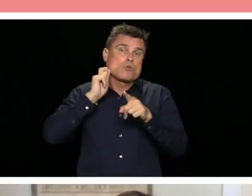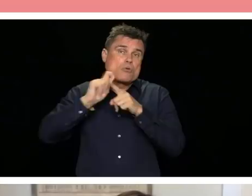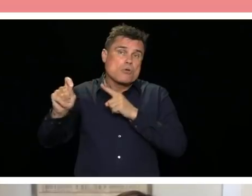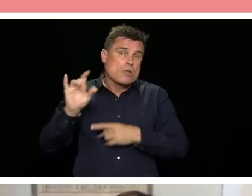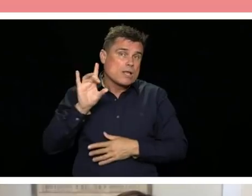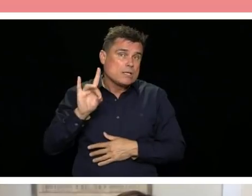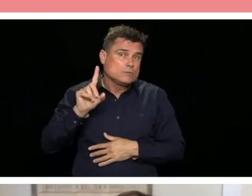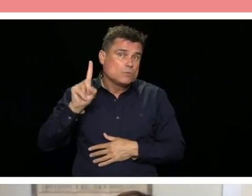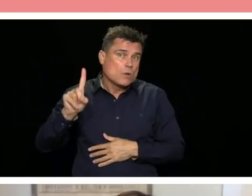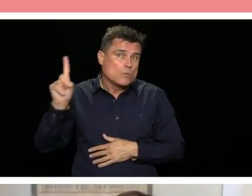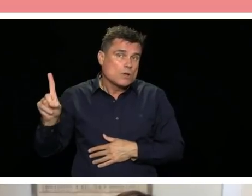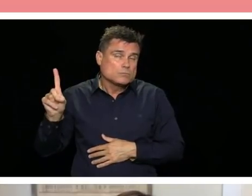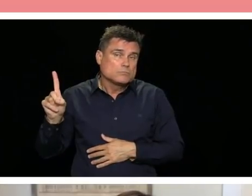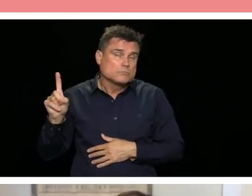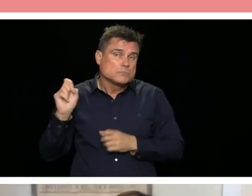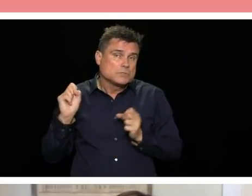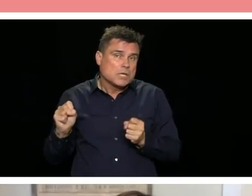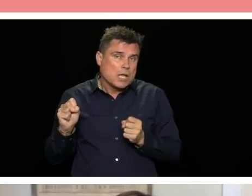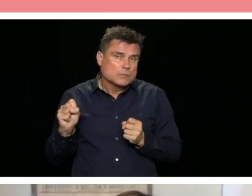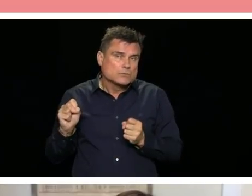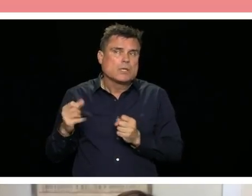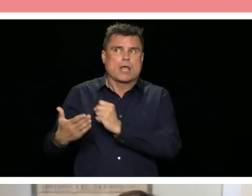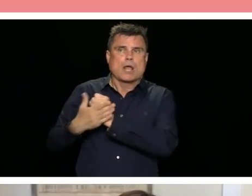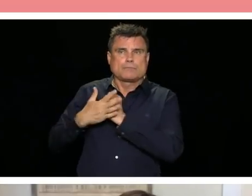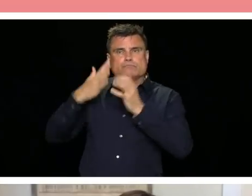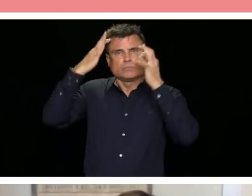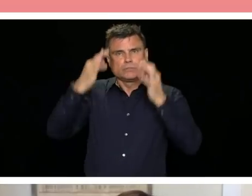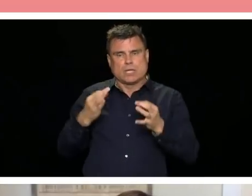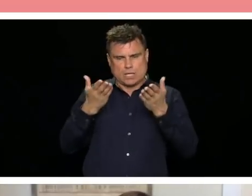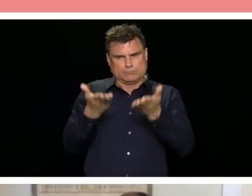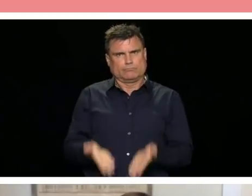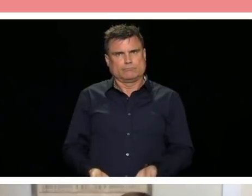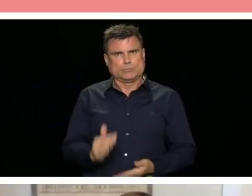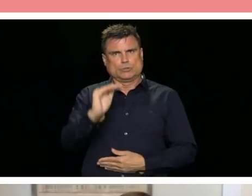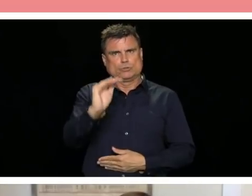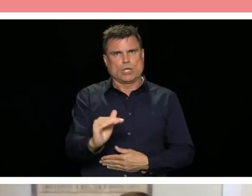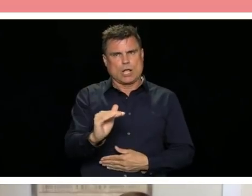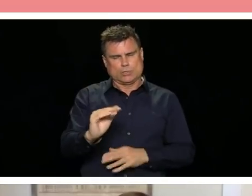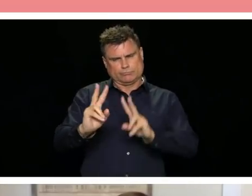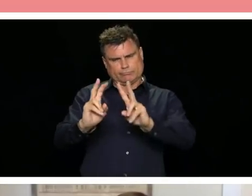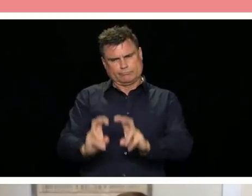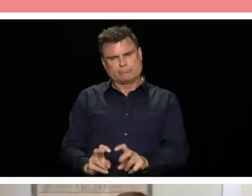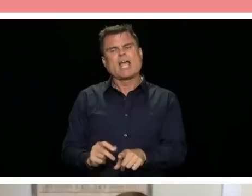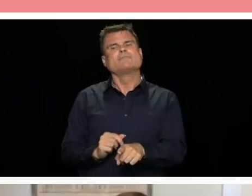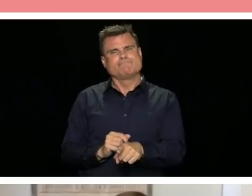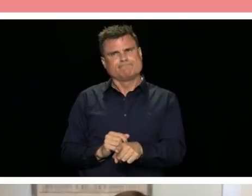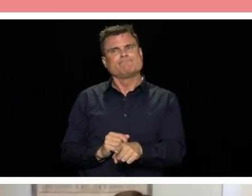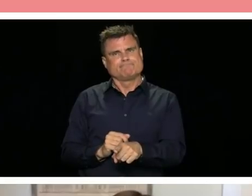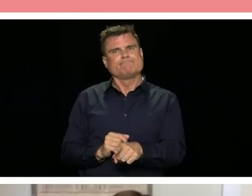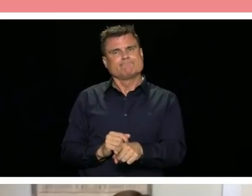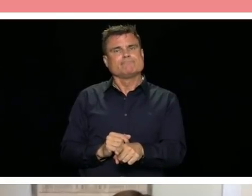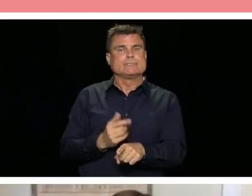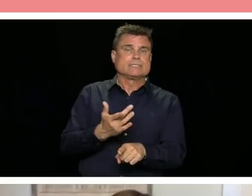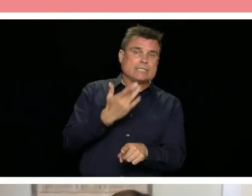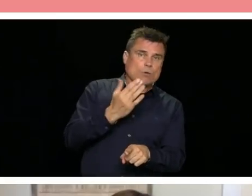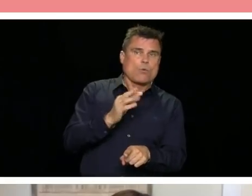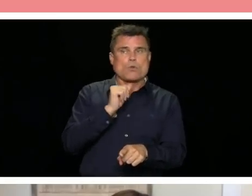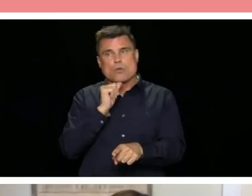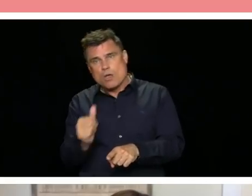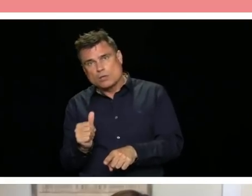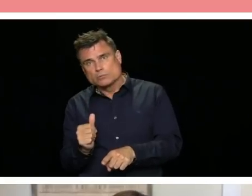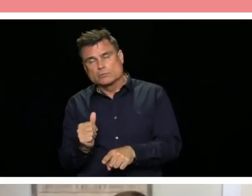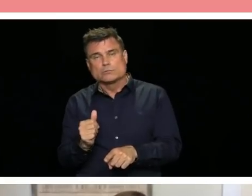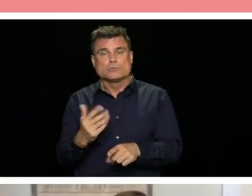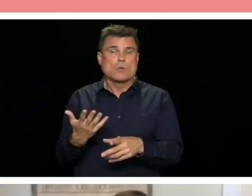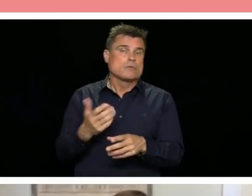And chances are it won't be COVID. So that should be reassuring to people. I just want to say